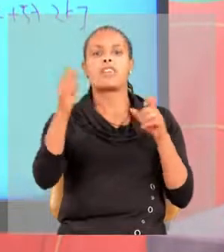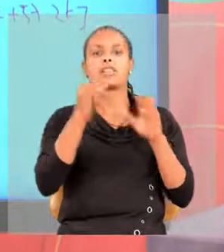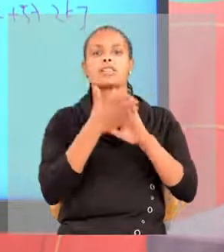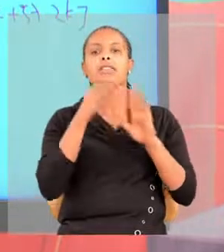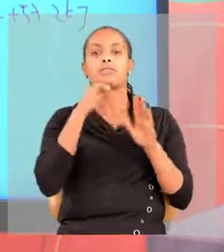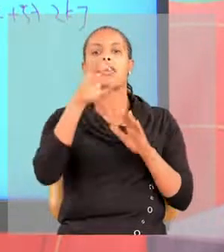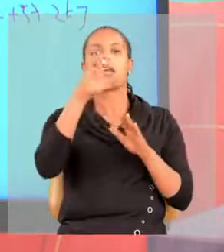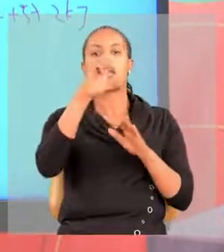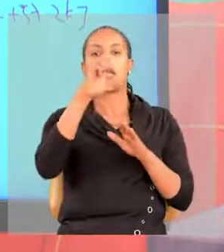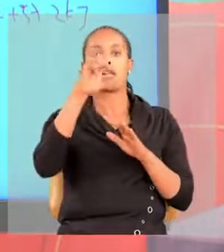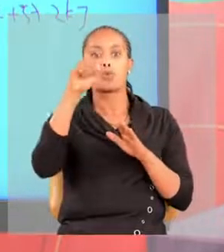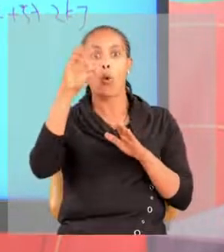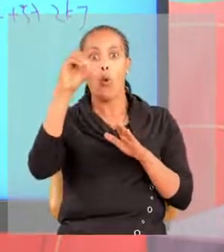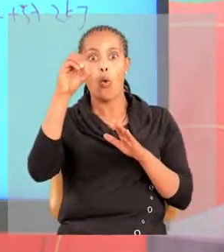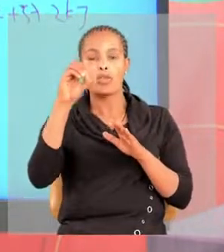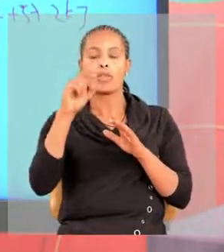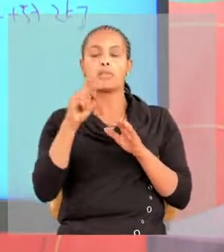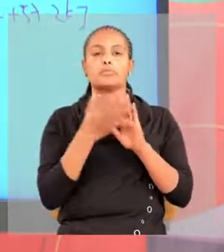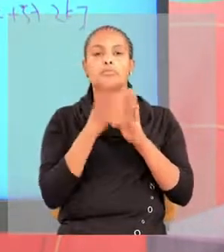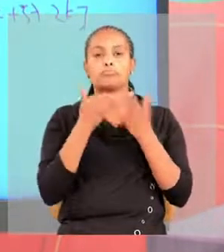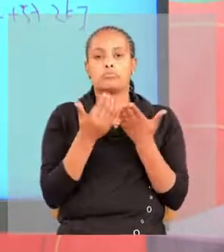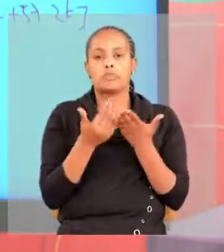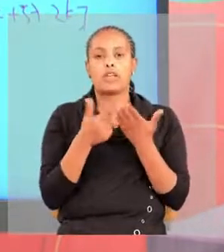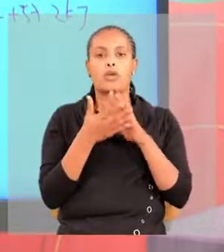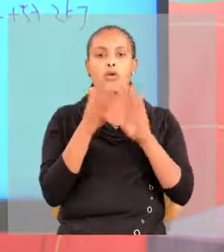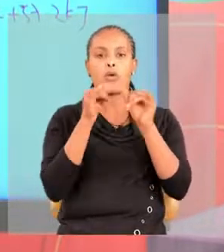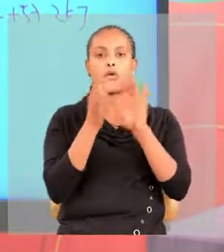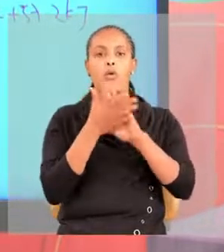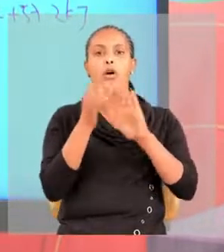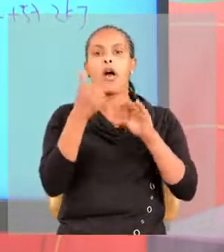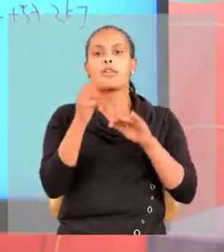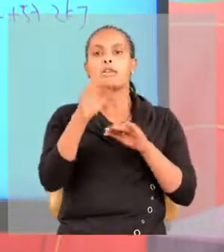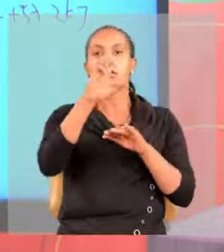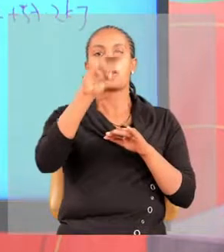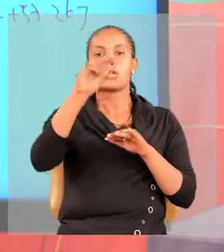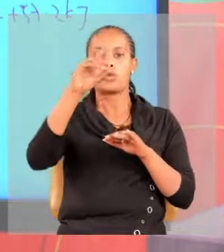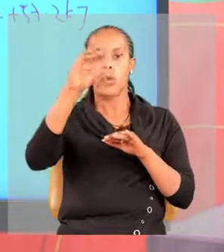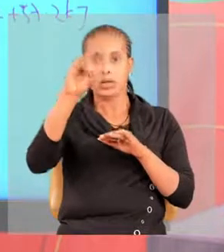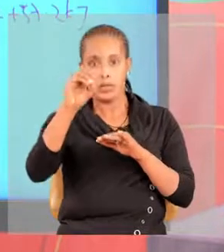exothermic. Here it says the equilibrium constant for an endothermic